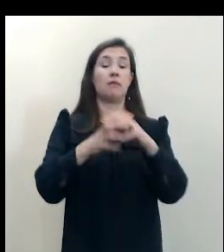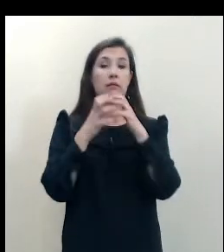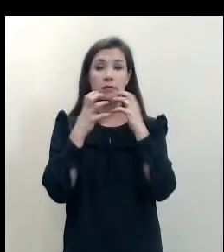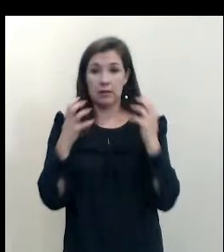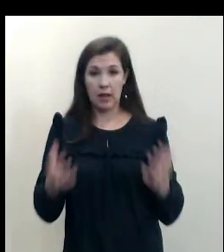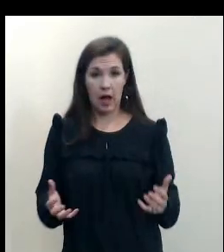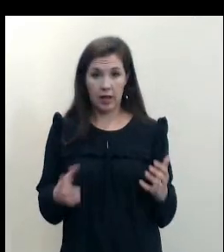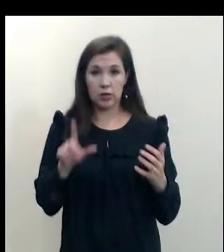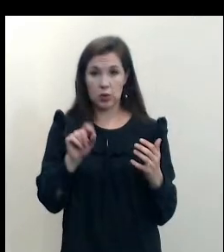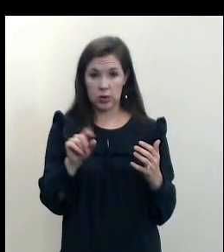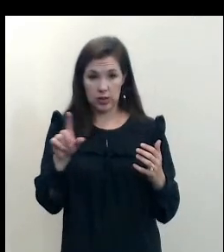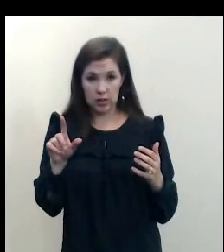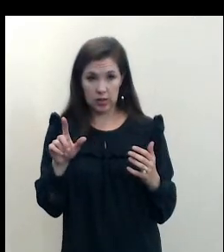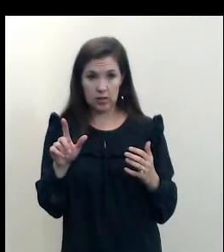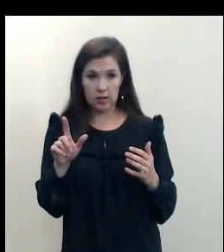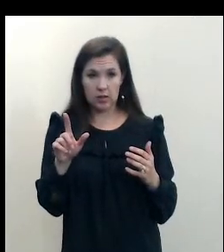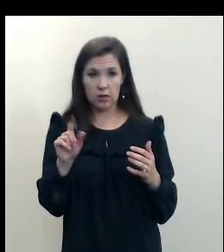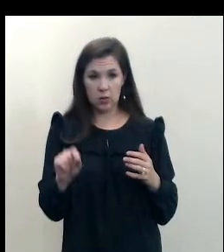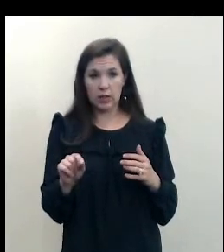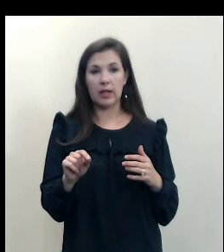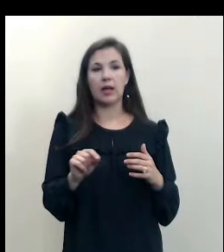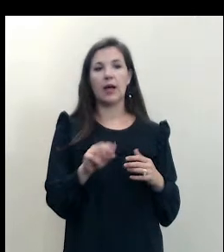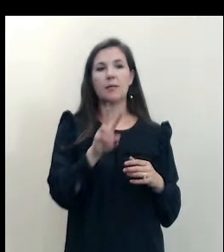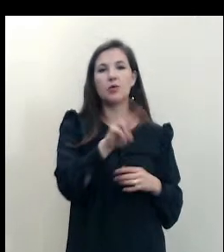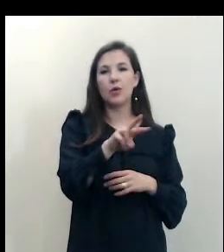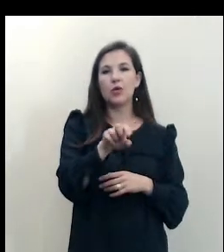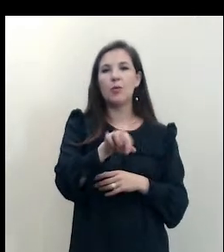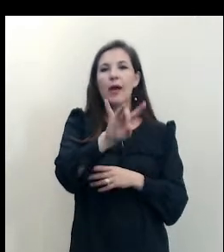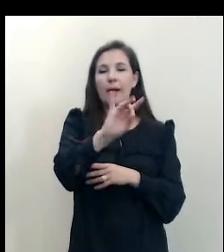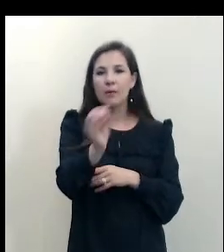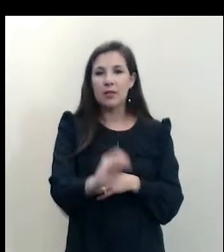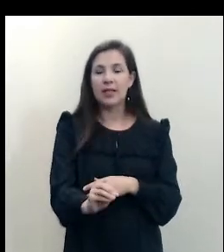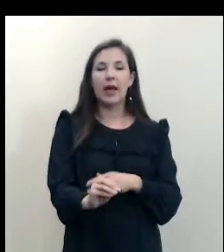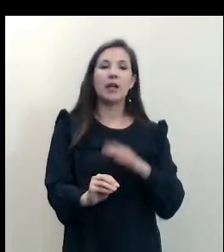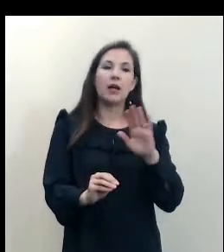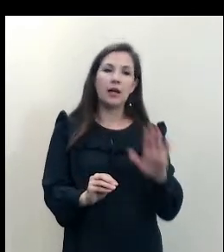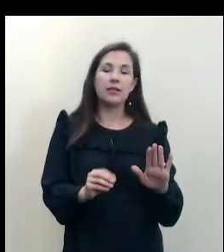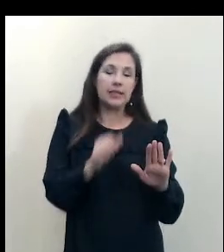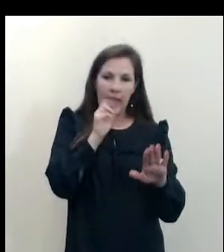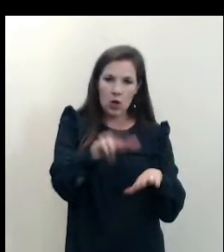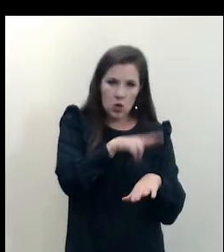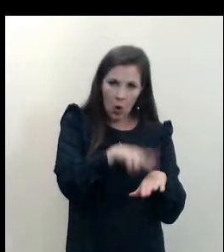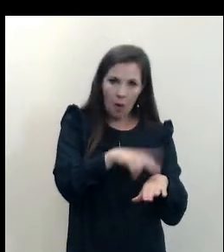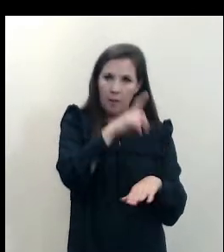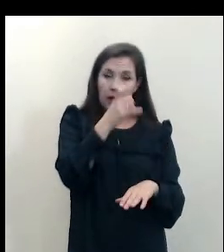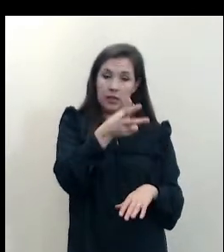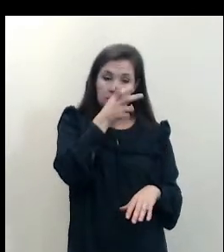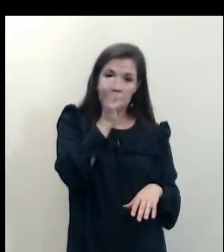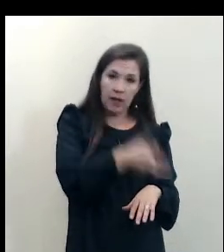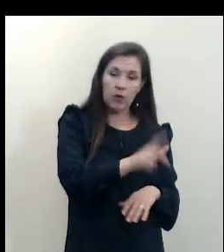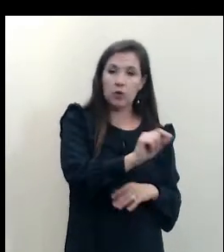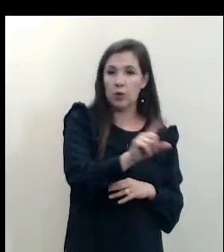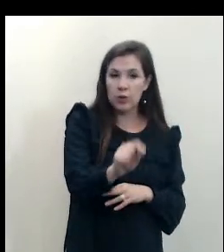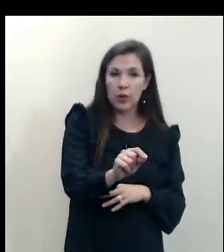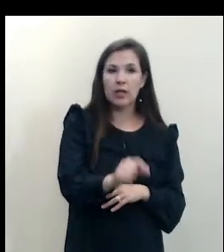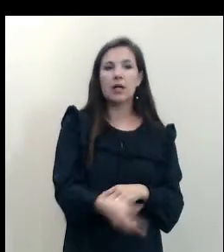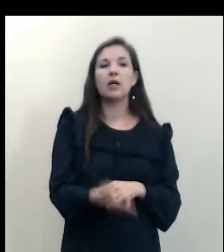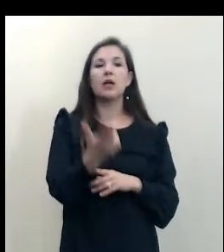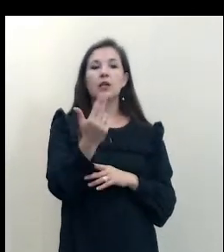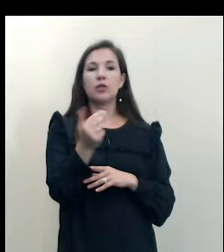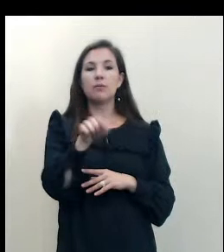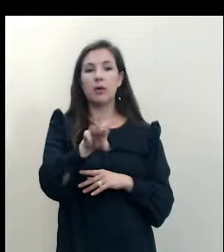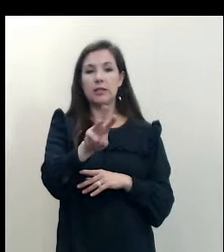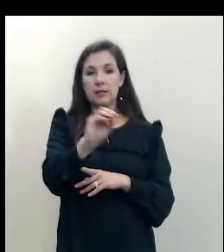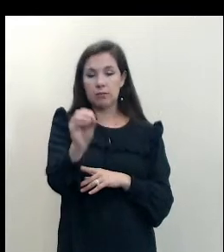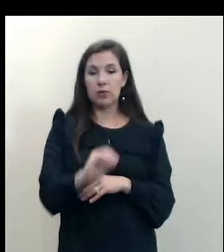2020, 22.8%. This is not normal. This is because we had such a bad 2020. It's 13.6% growth